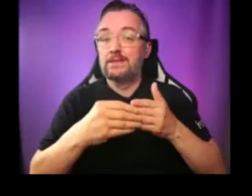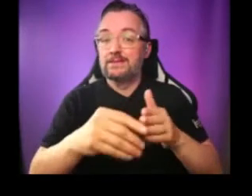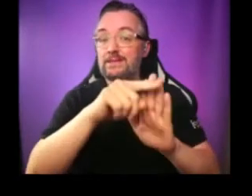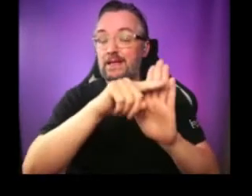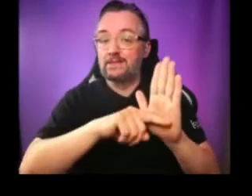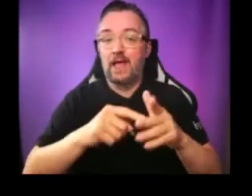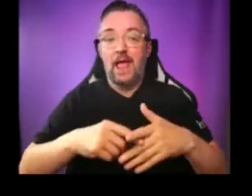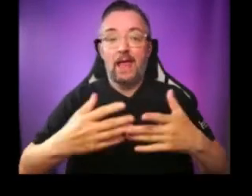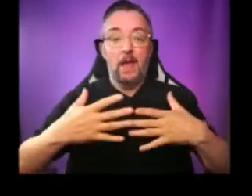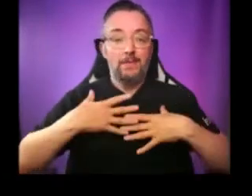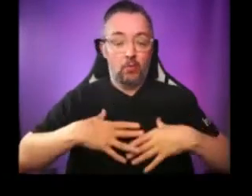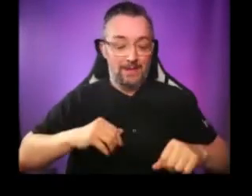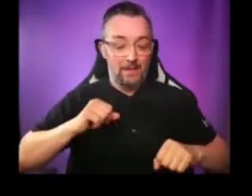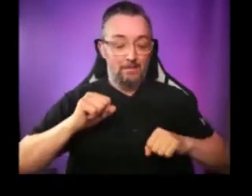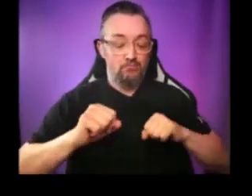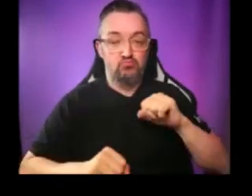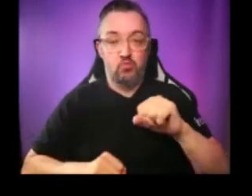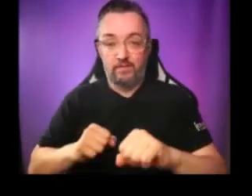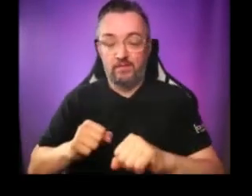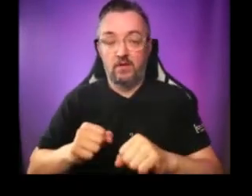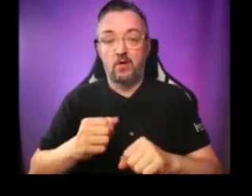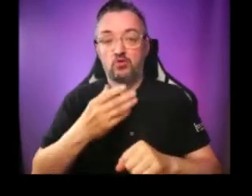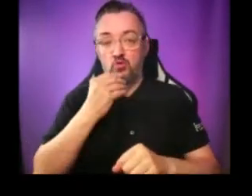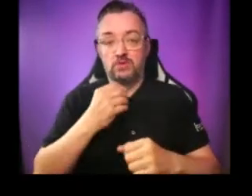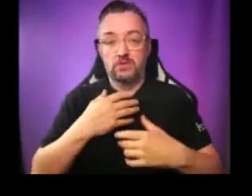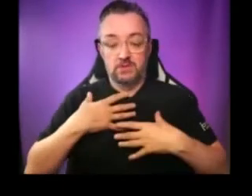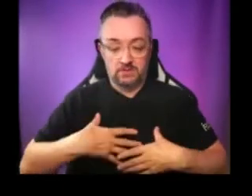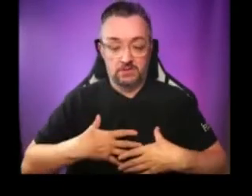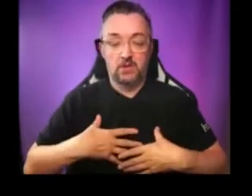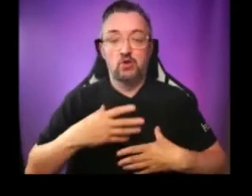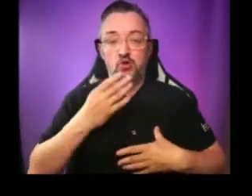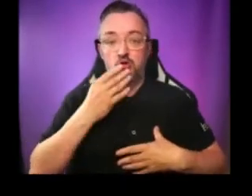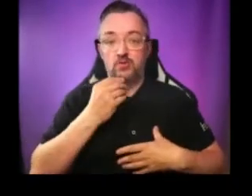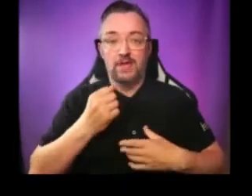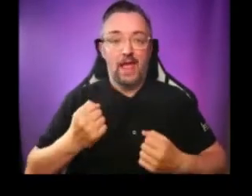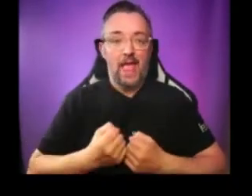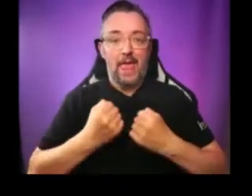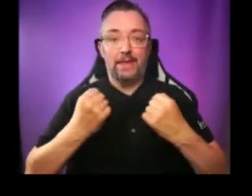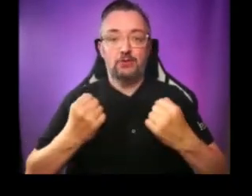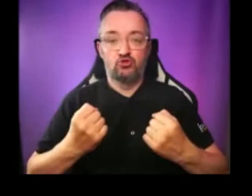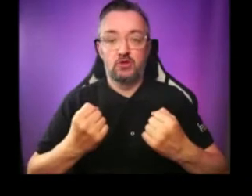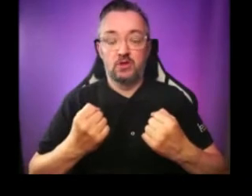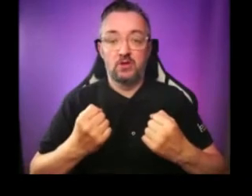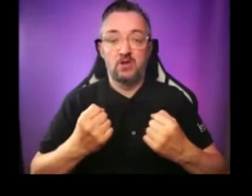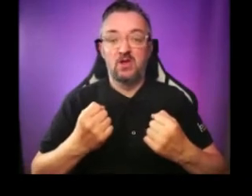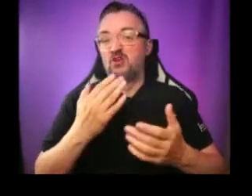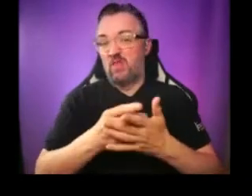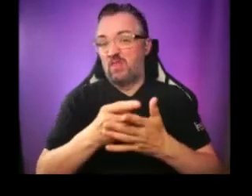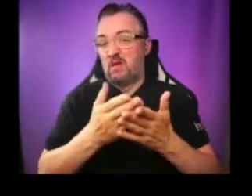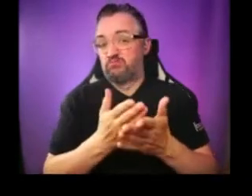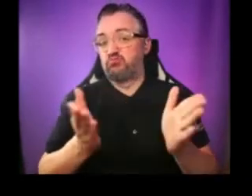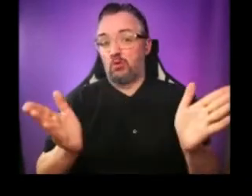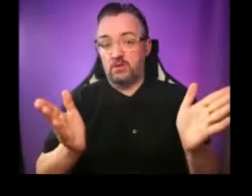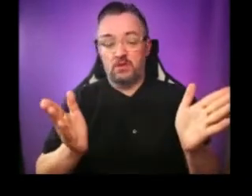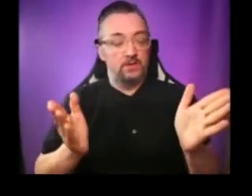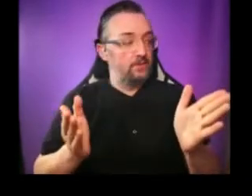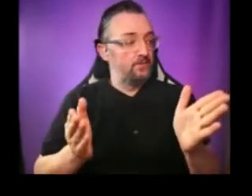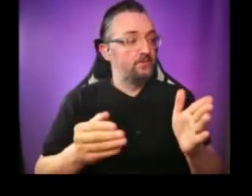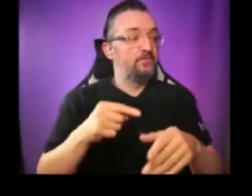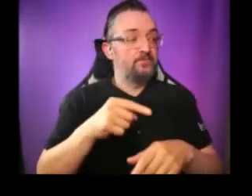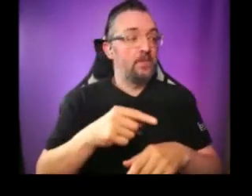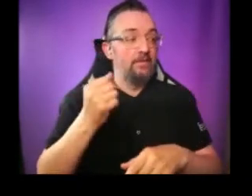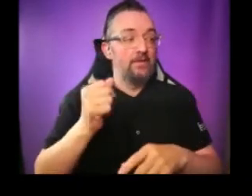bodily movement produced by skeletal muscles that requires energy expenditure. So it's quite broad, actually. And it's known to take